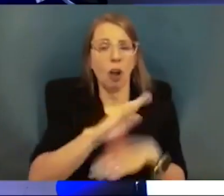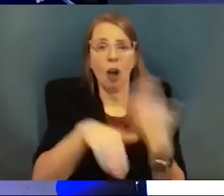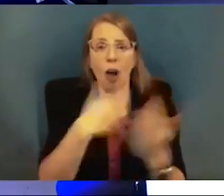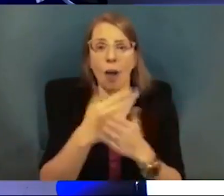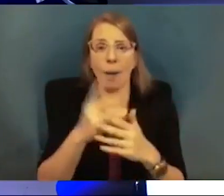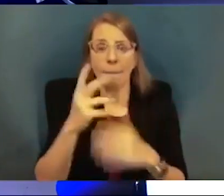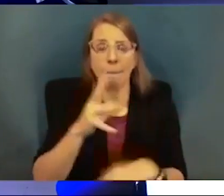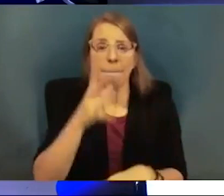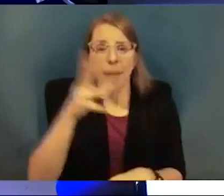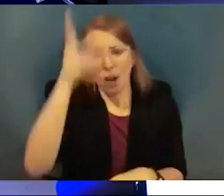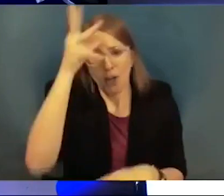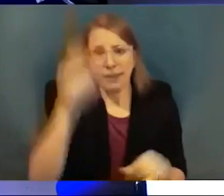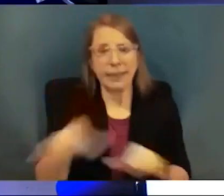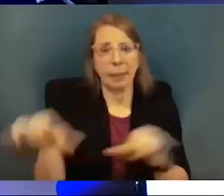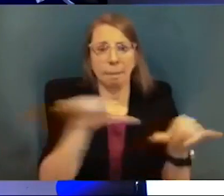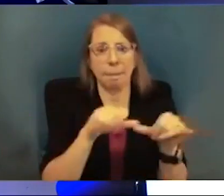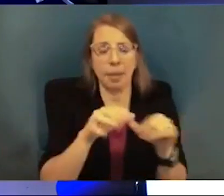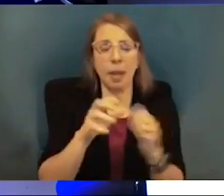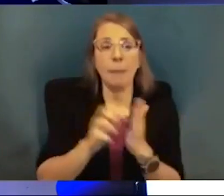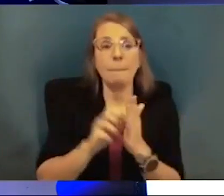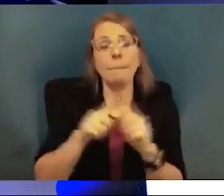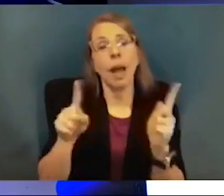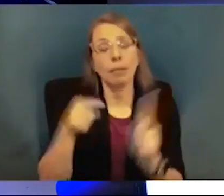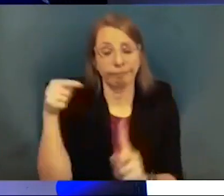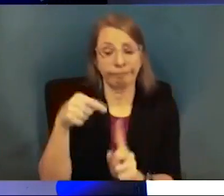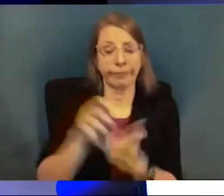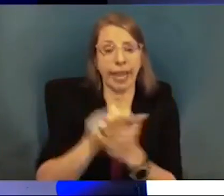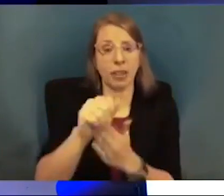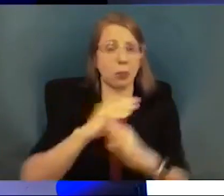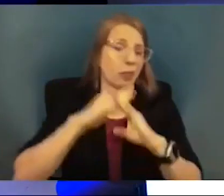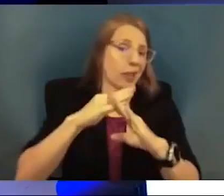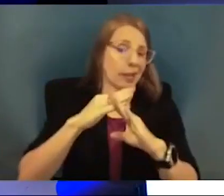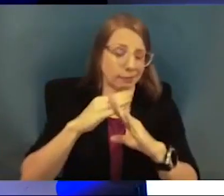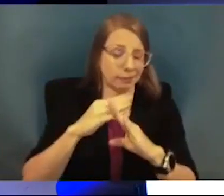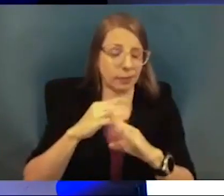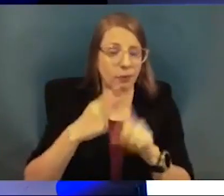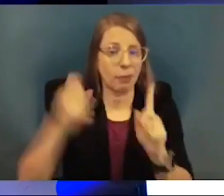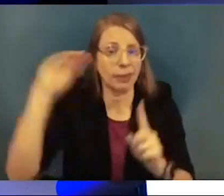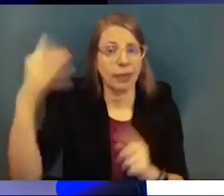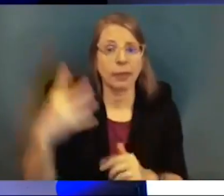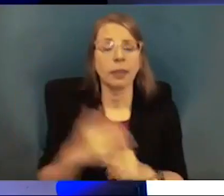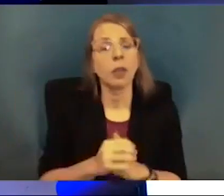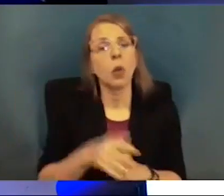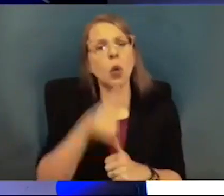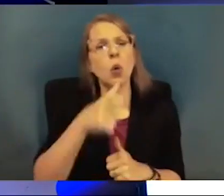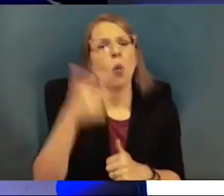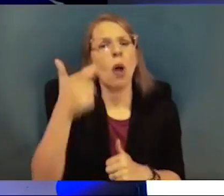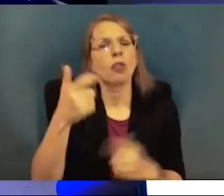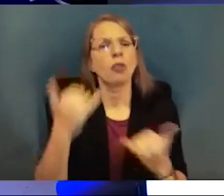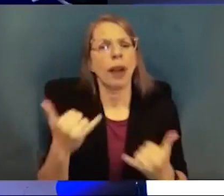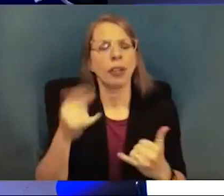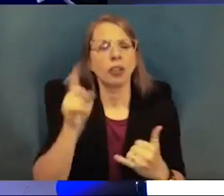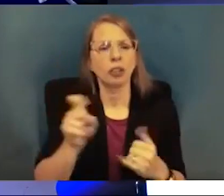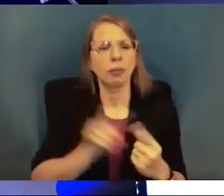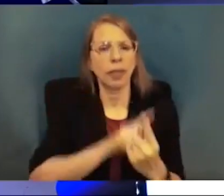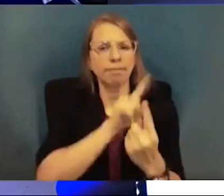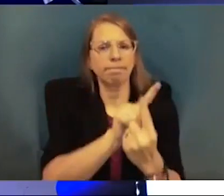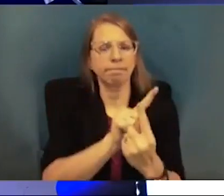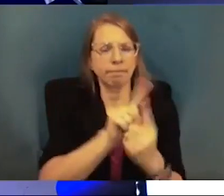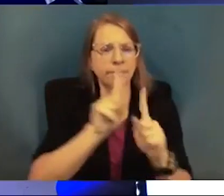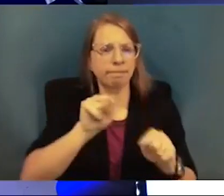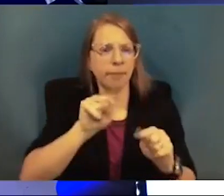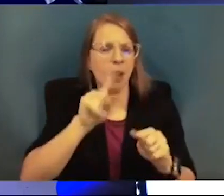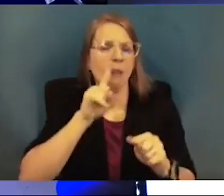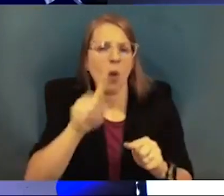we're talking cancer, we're protecting. And just lastly, who watching right now should be coming in for an annual body check that maybe hasn't done